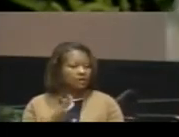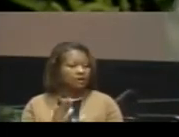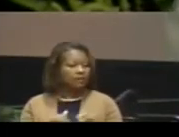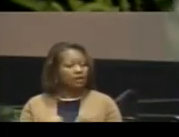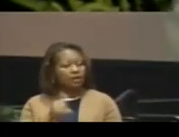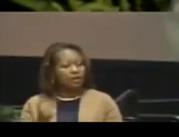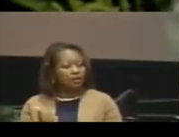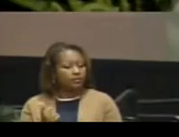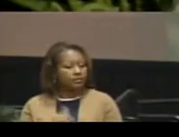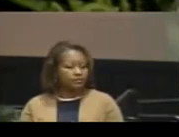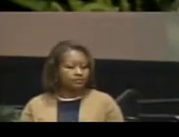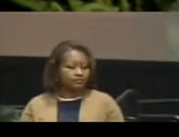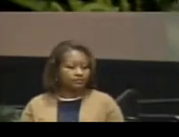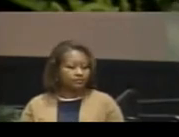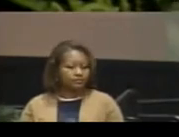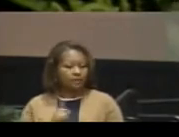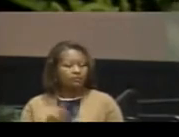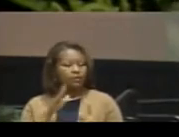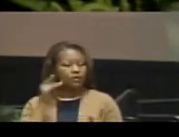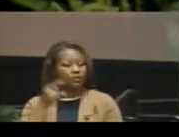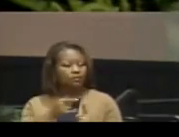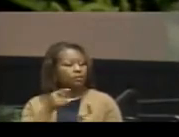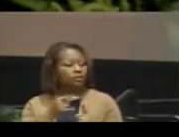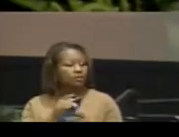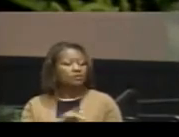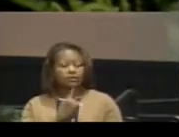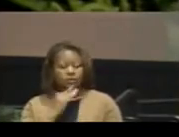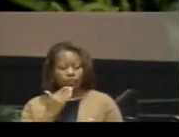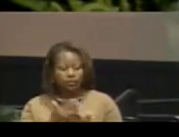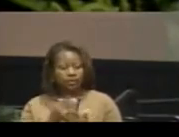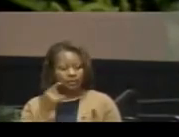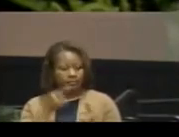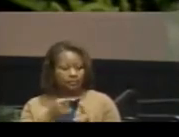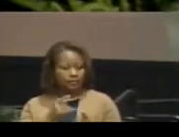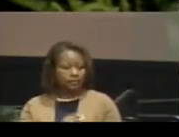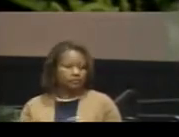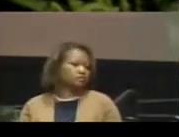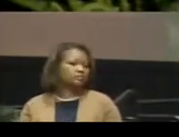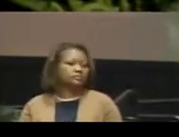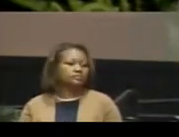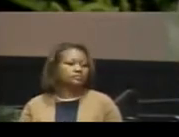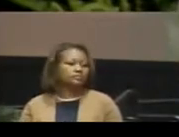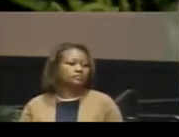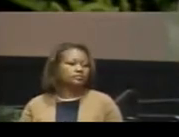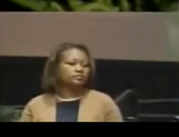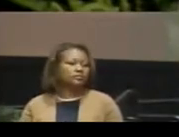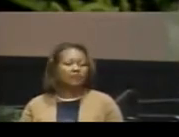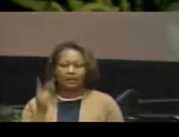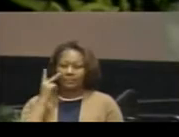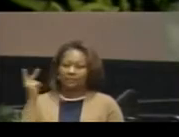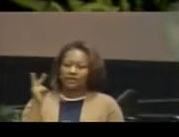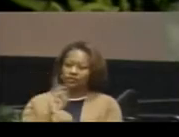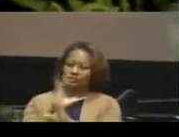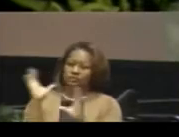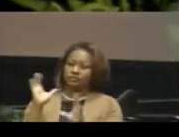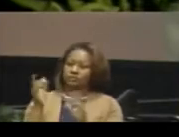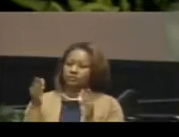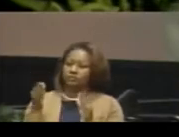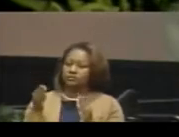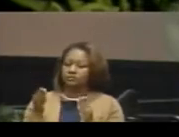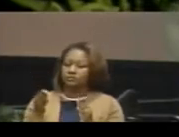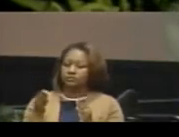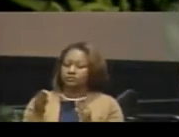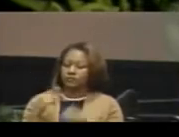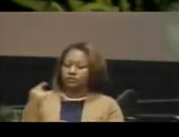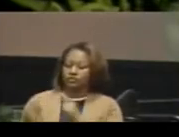others. But your point is a really good one. In the digital generation, more young people are coming more